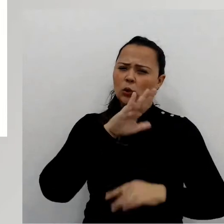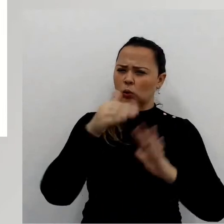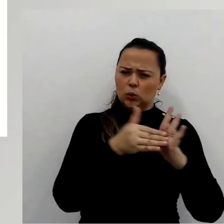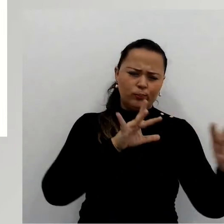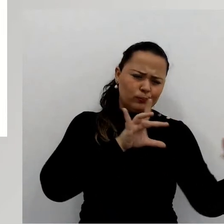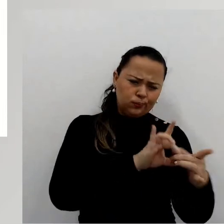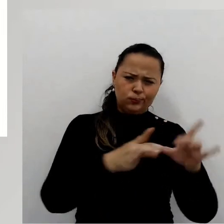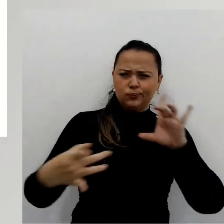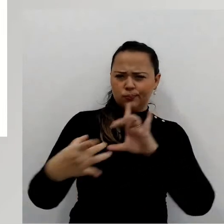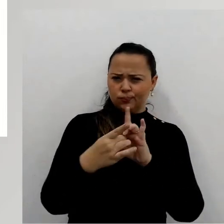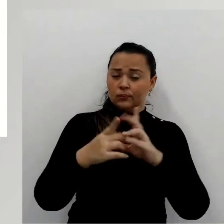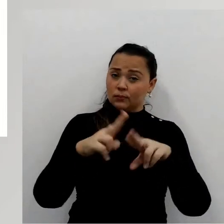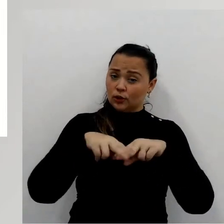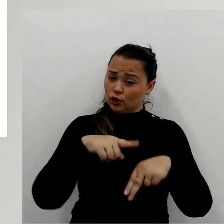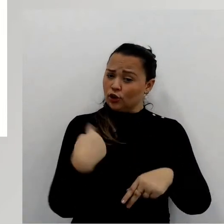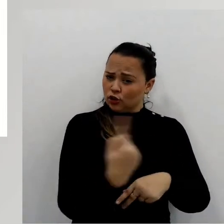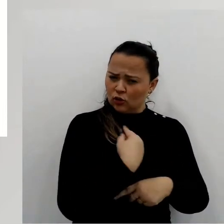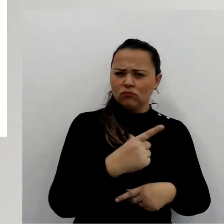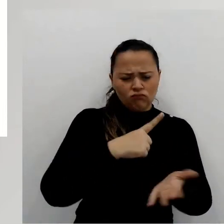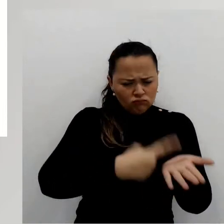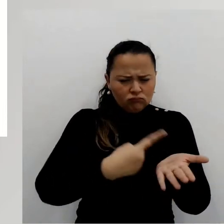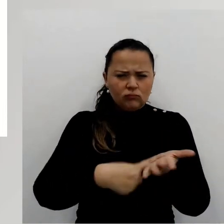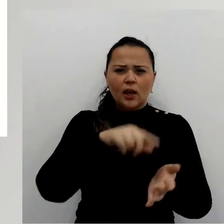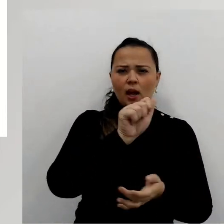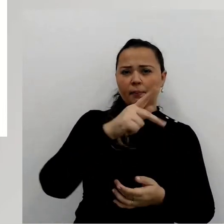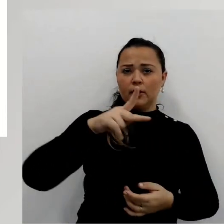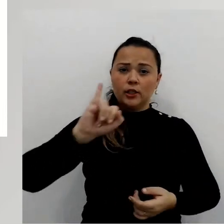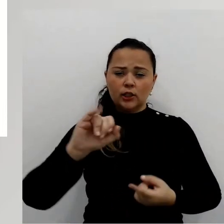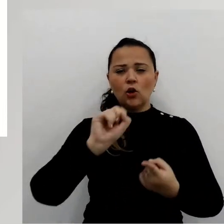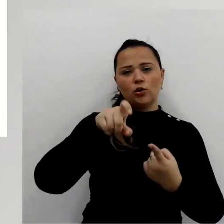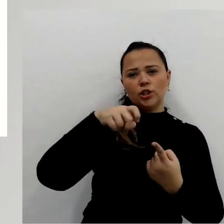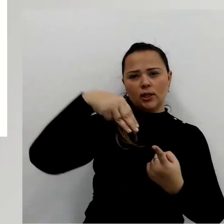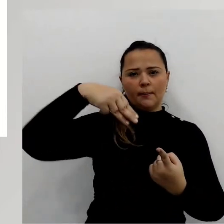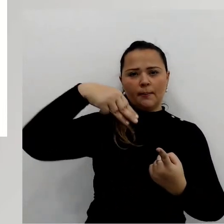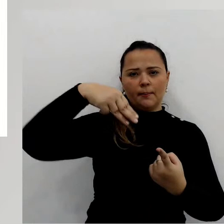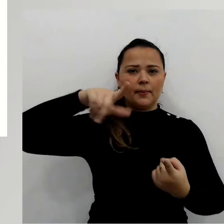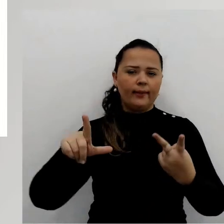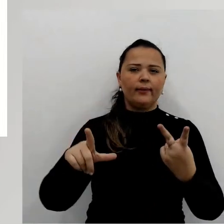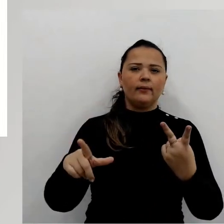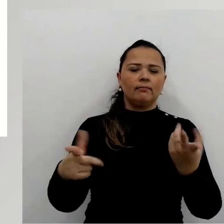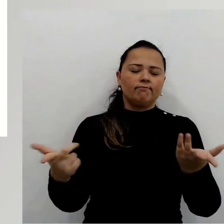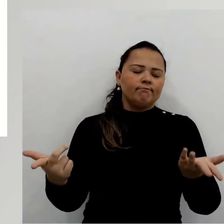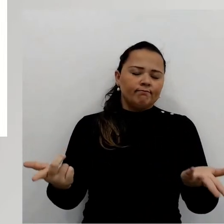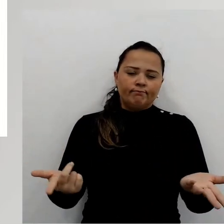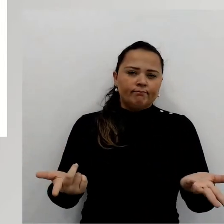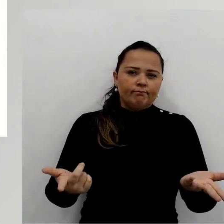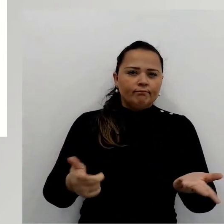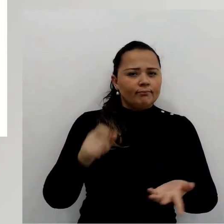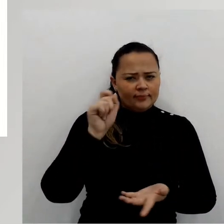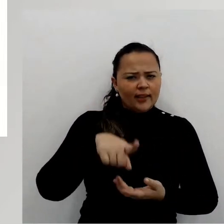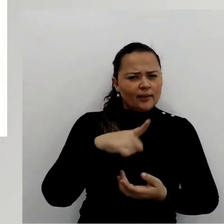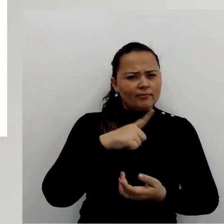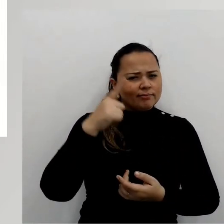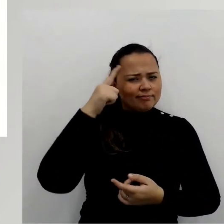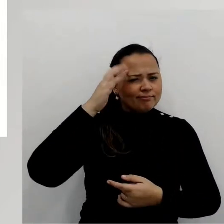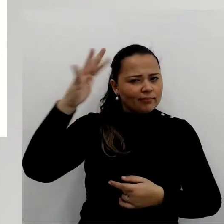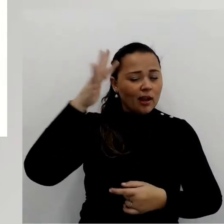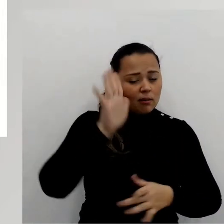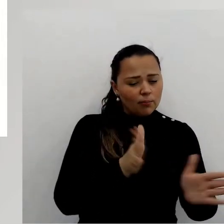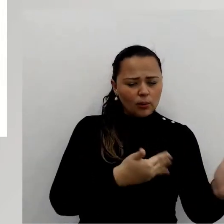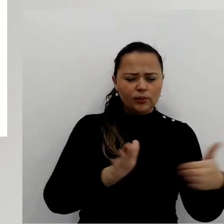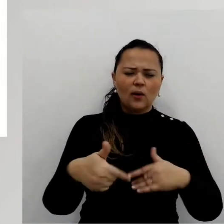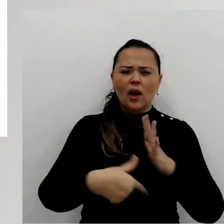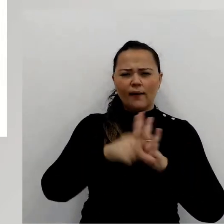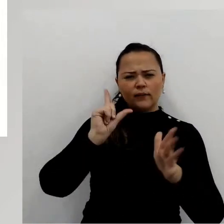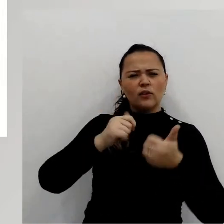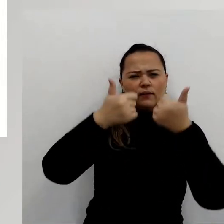APIs or XML. And this is I talked about a pipeline before. This is what an automated pipeline looks like,